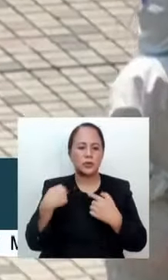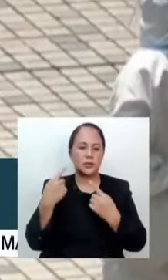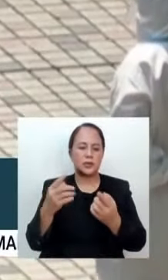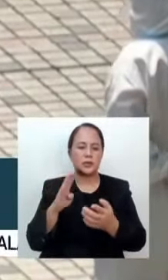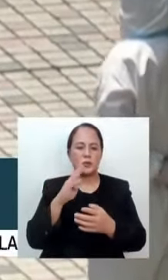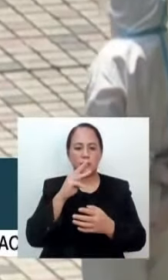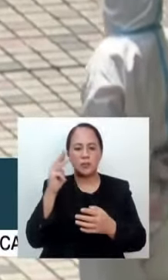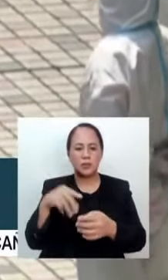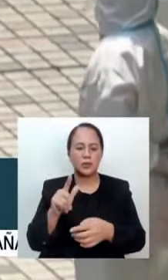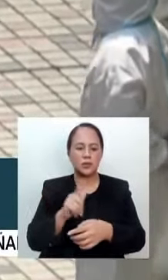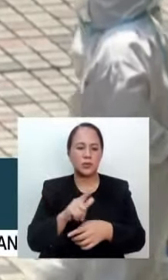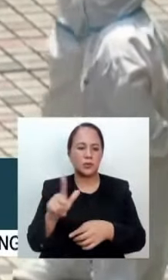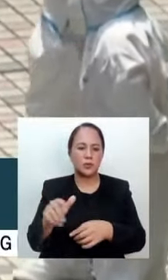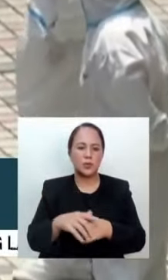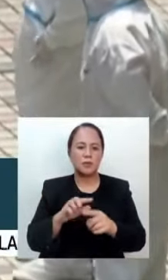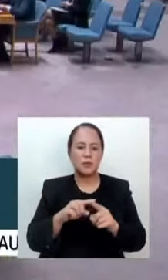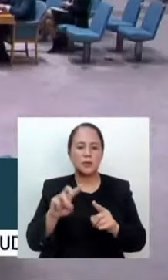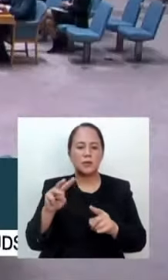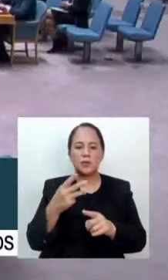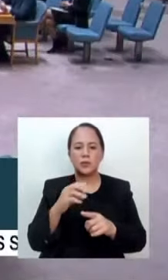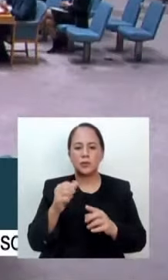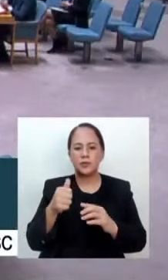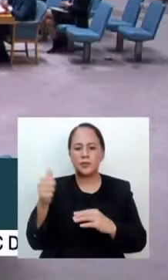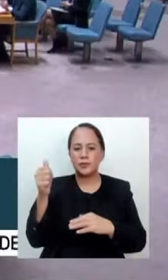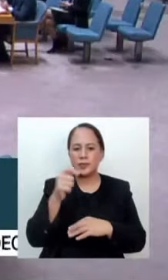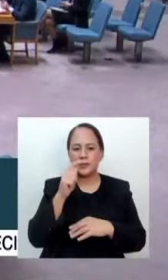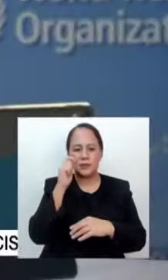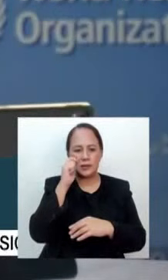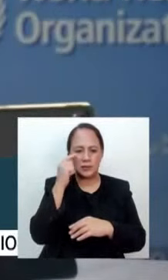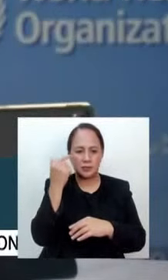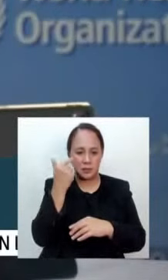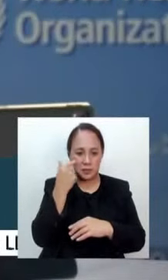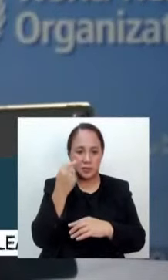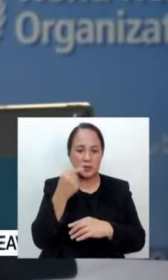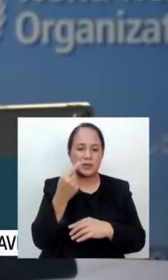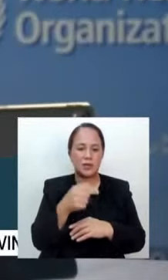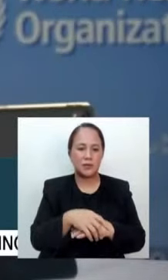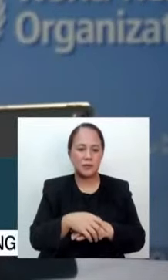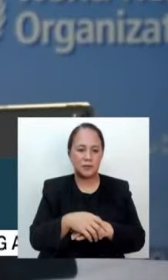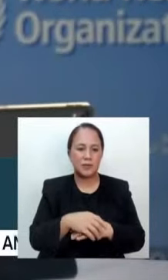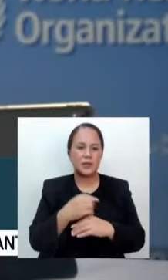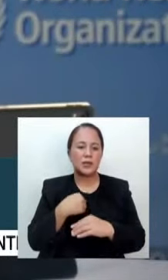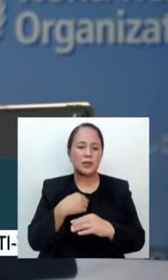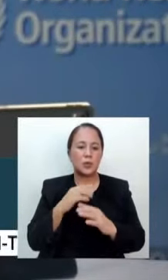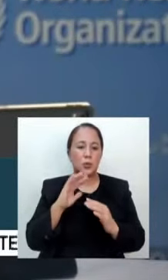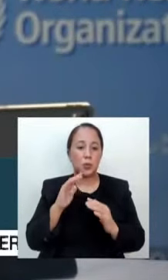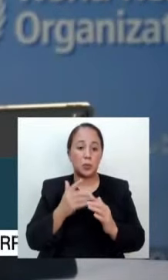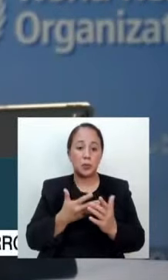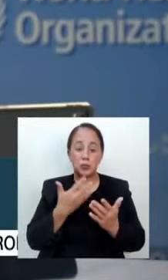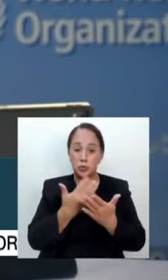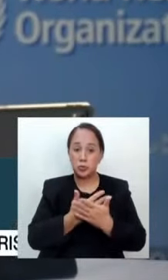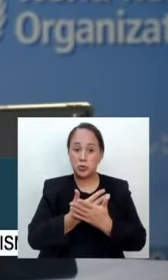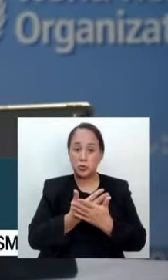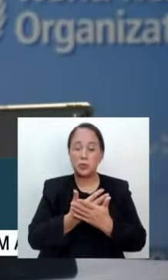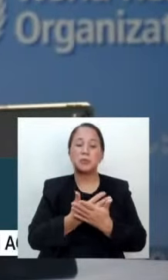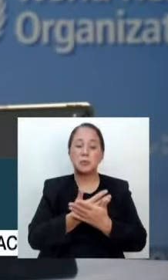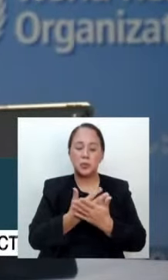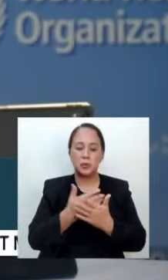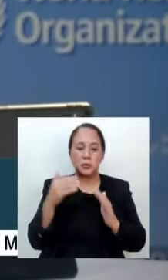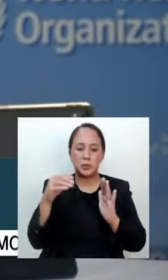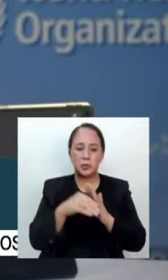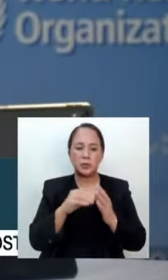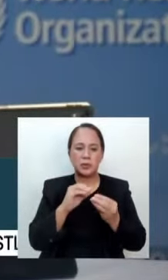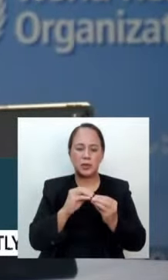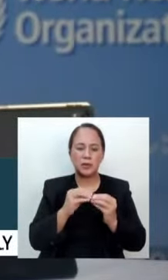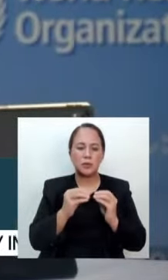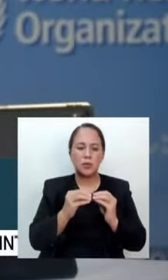2020. But the chief of the WHO says while this is a welcome trend, the declining numbers could lead to